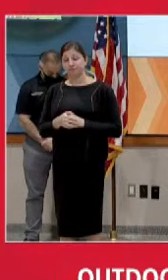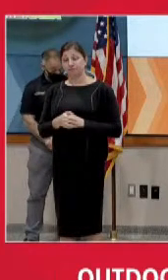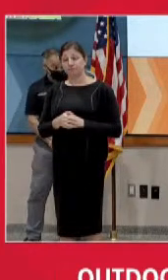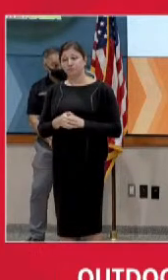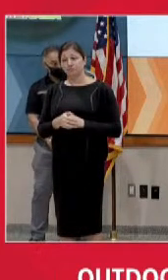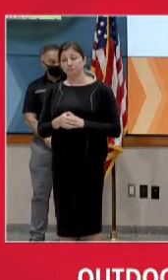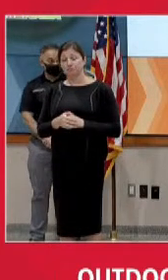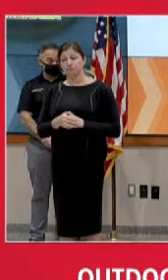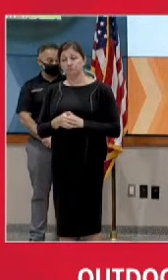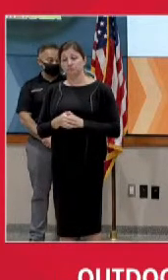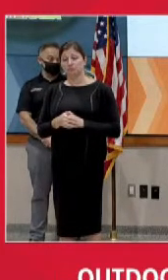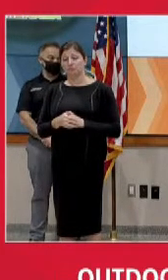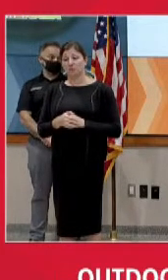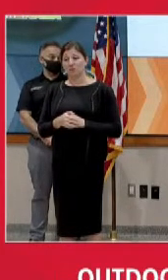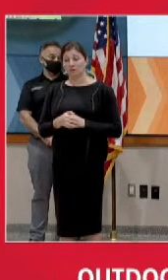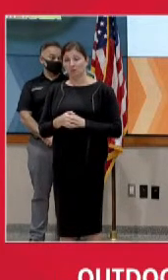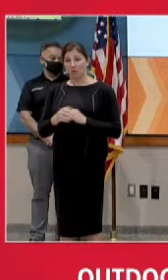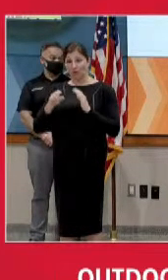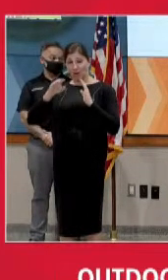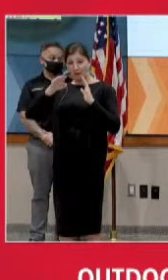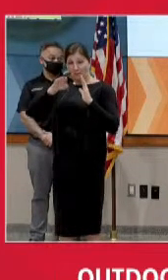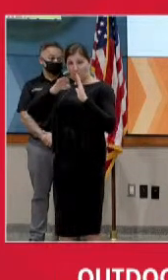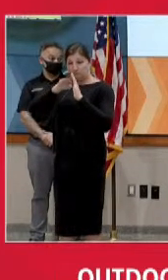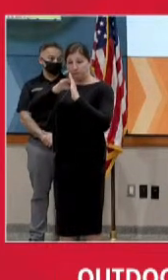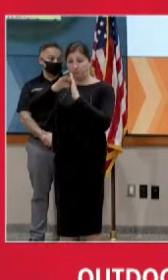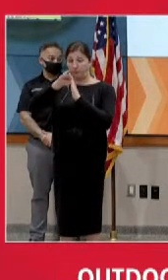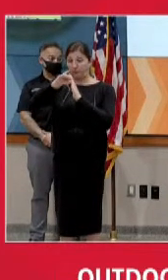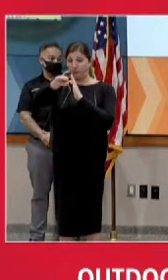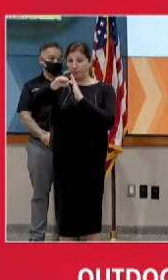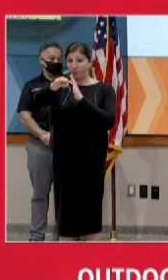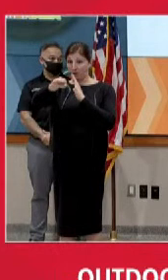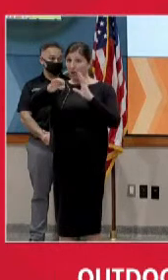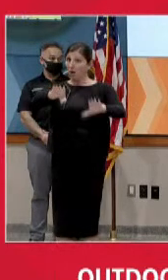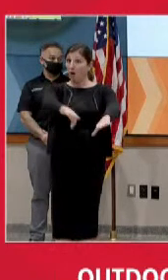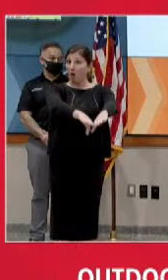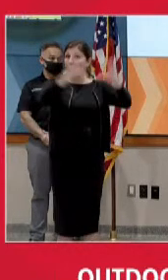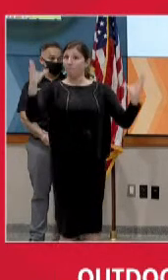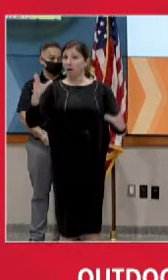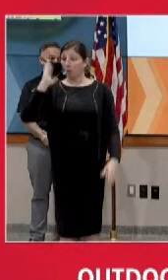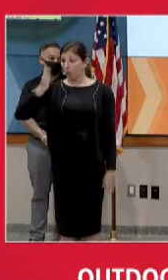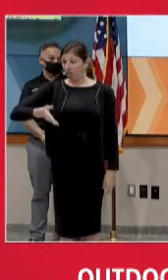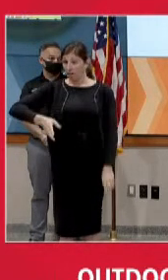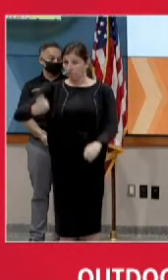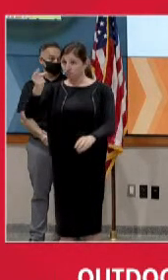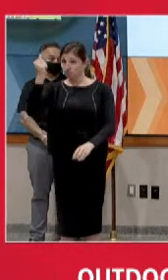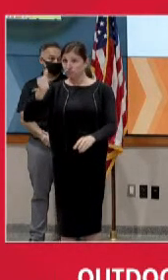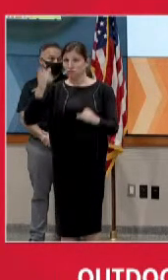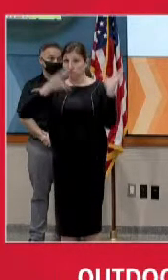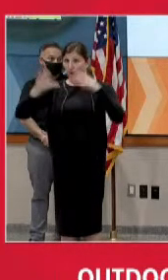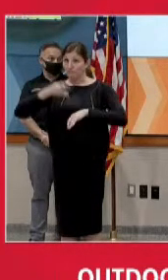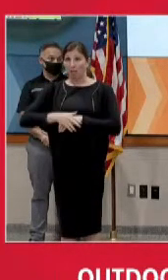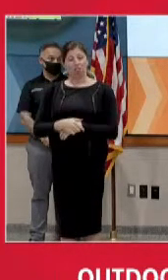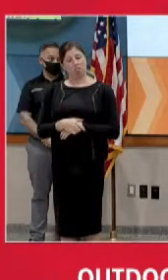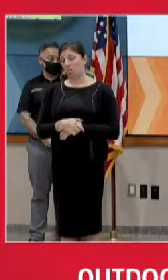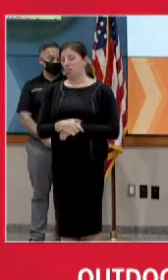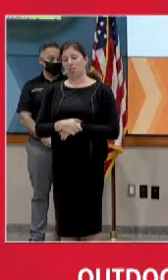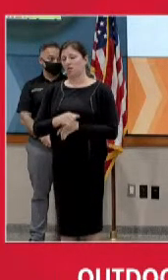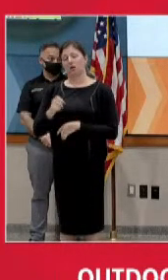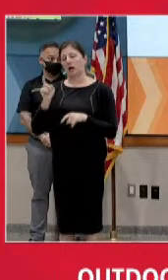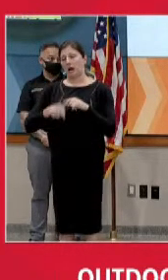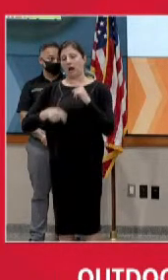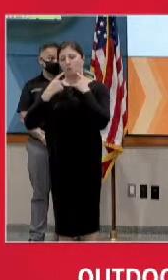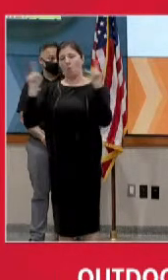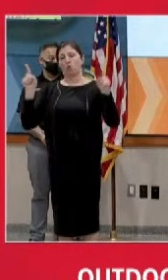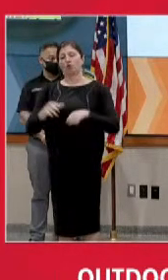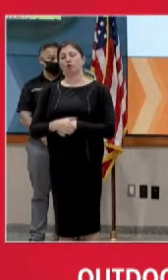side of this, and that does not mean flattening it, because if we open there, we will be in trouble. That means working until that curve comes down on the other